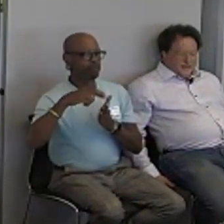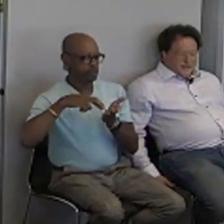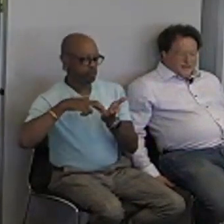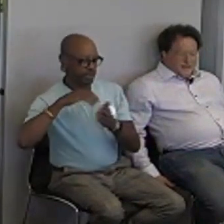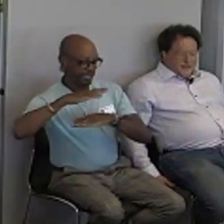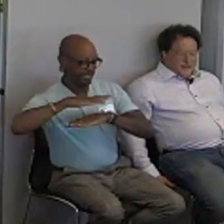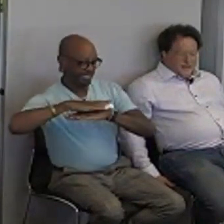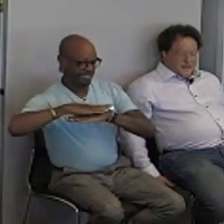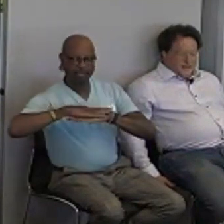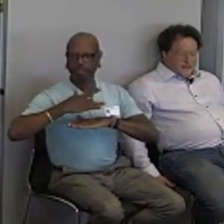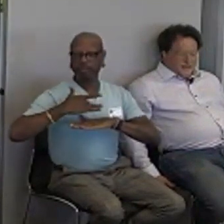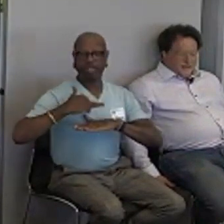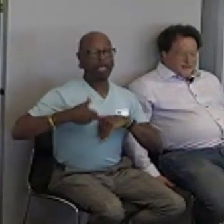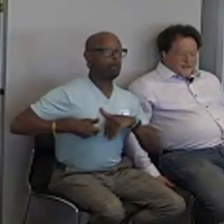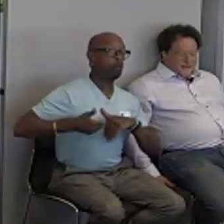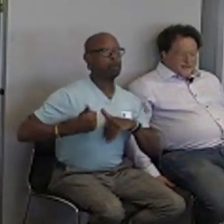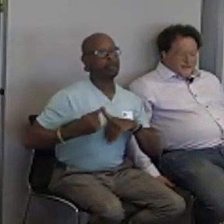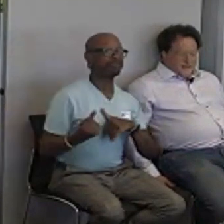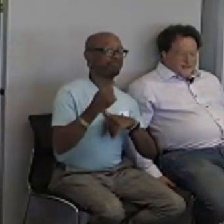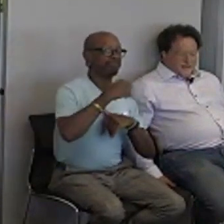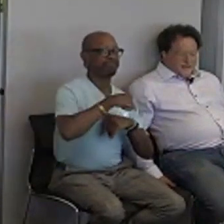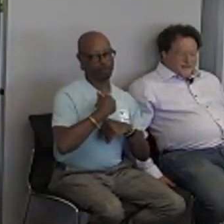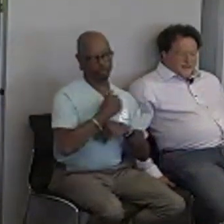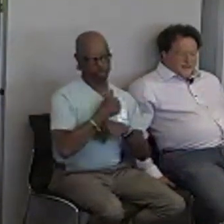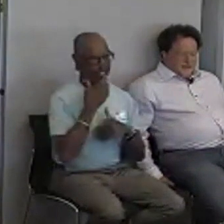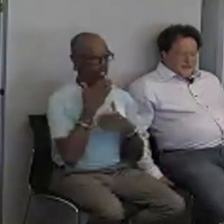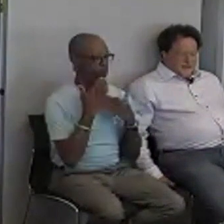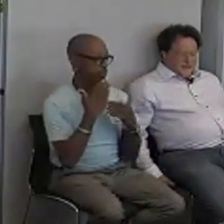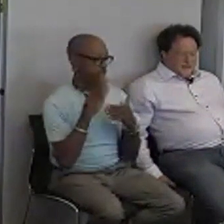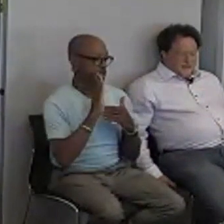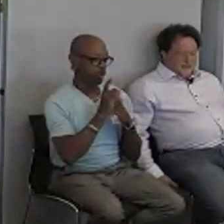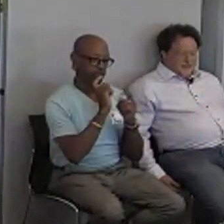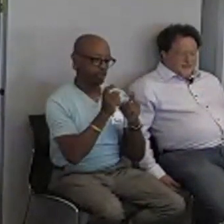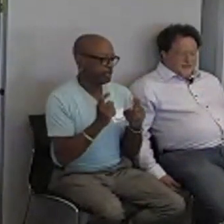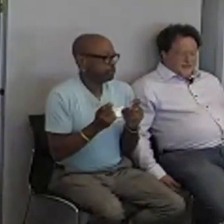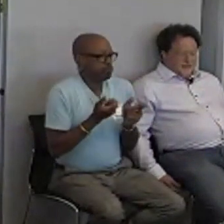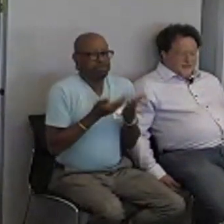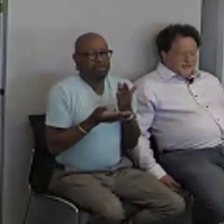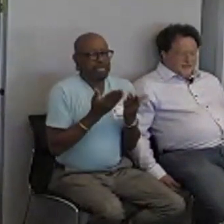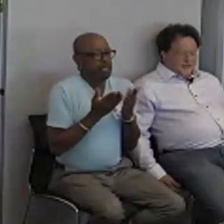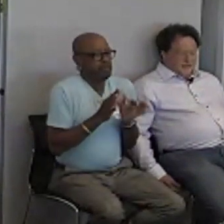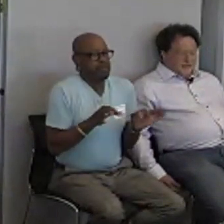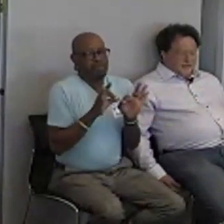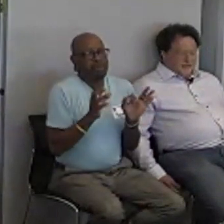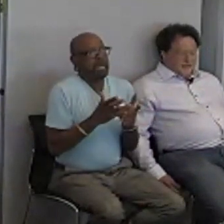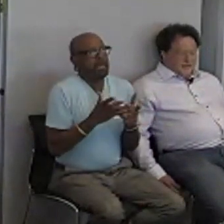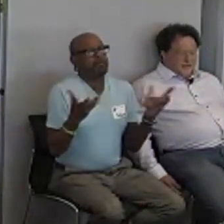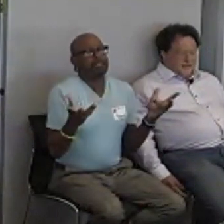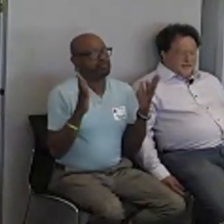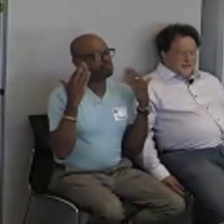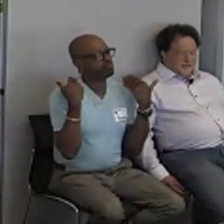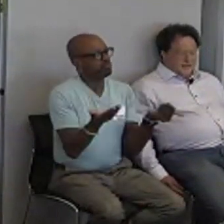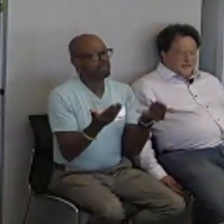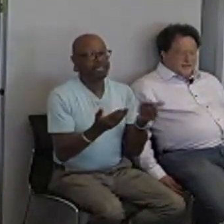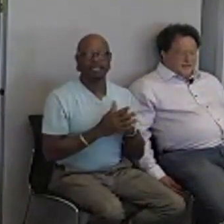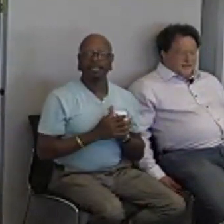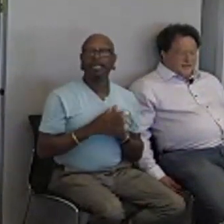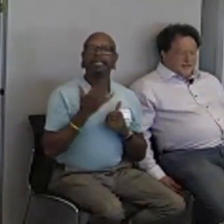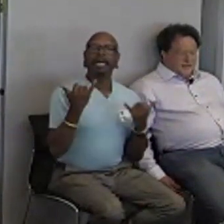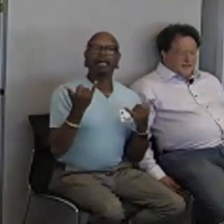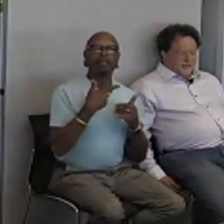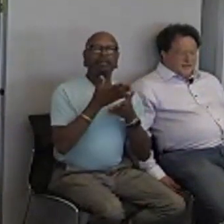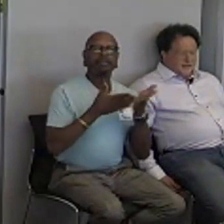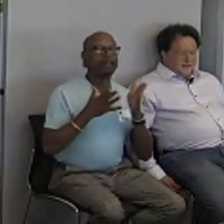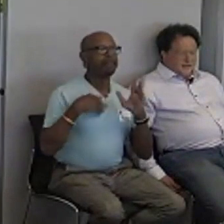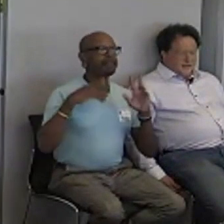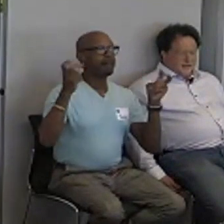so inclined and inspired, we appreciate donations on any level. A few brief housekeeping